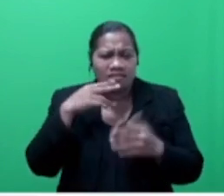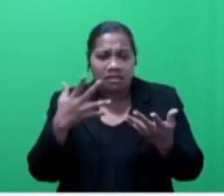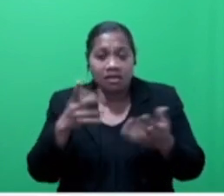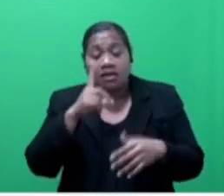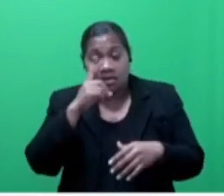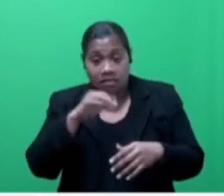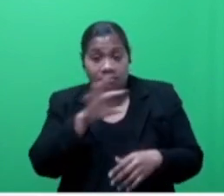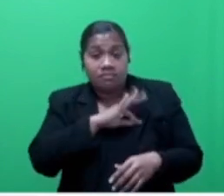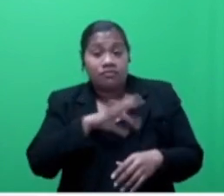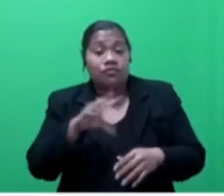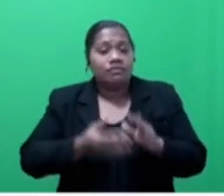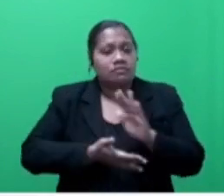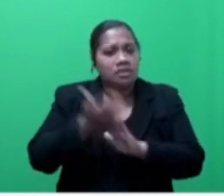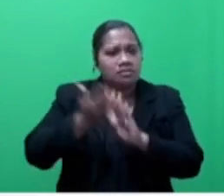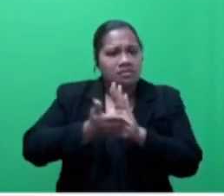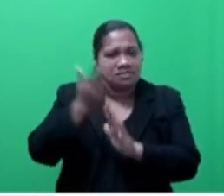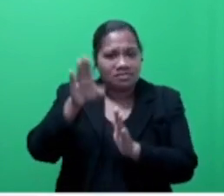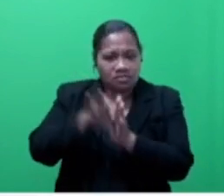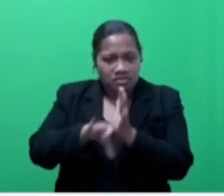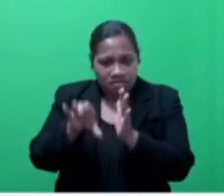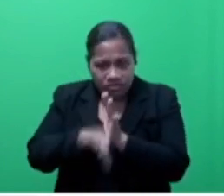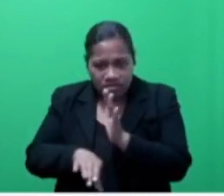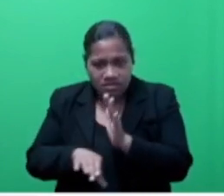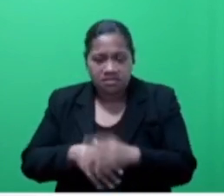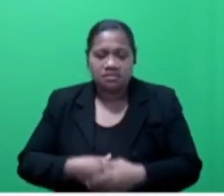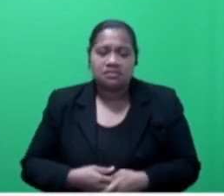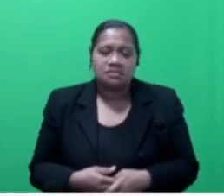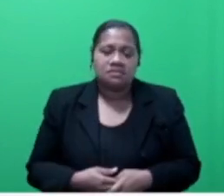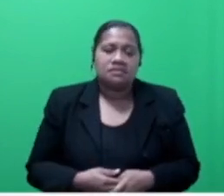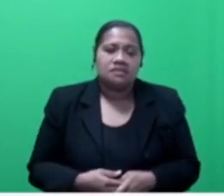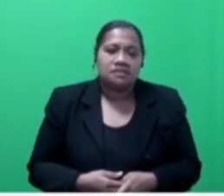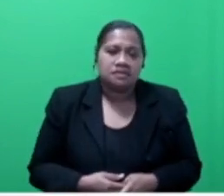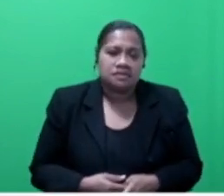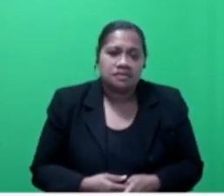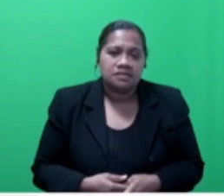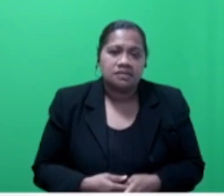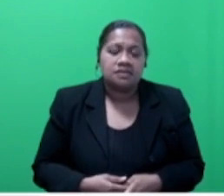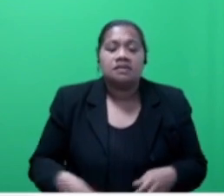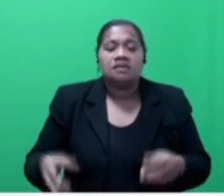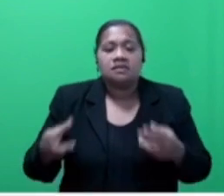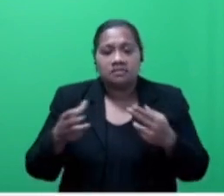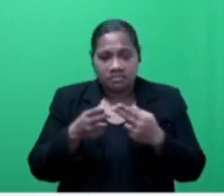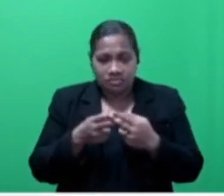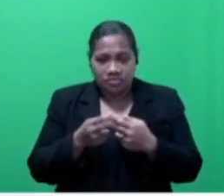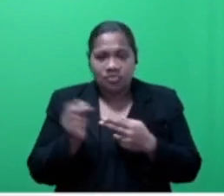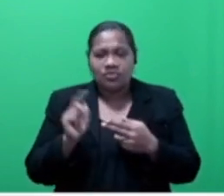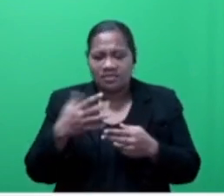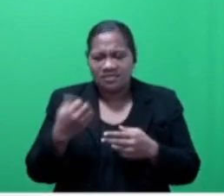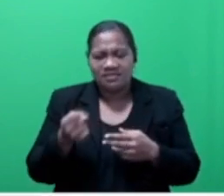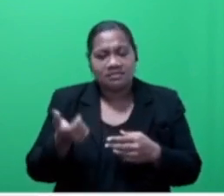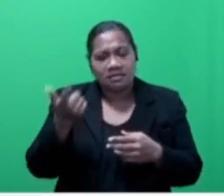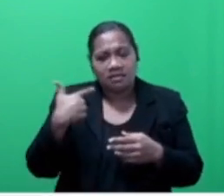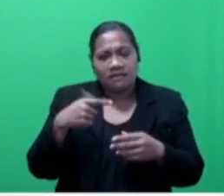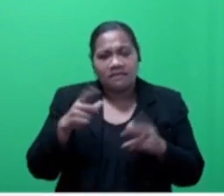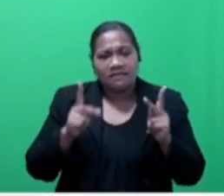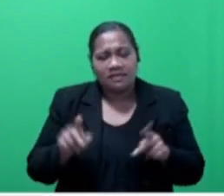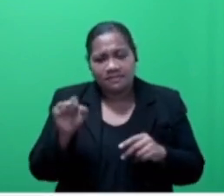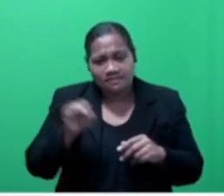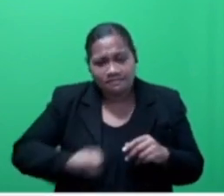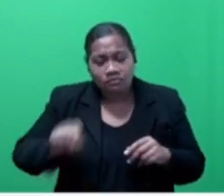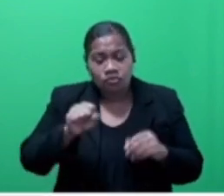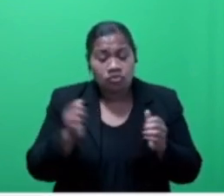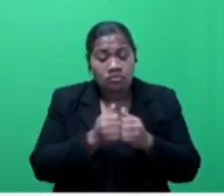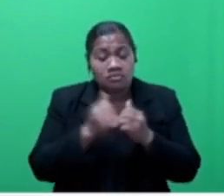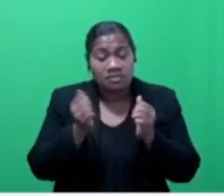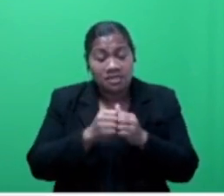higher prices. This elevated inflation, Mr. Speaker, sir, along with the lack of fiscal space, has prompted many countries to